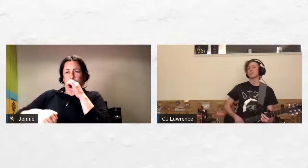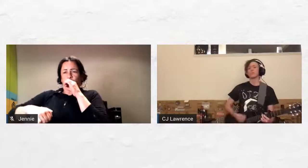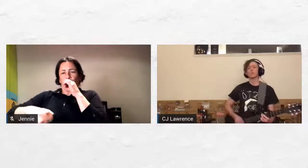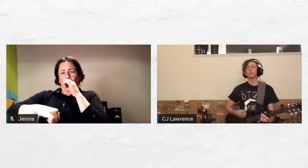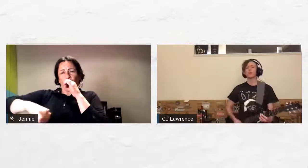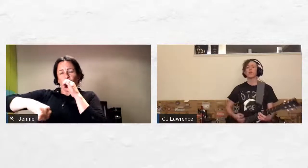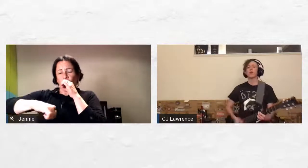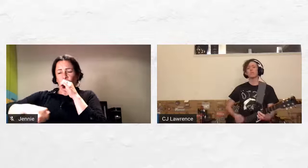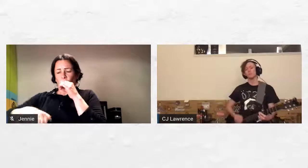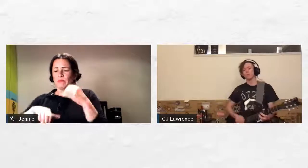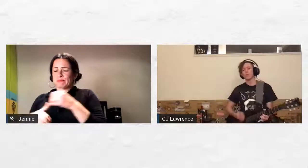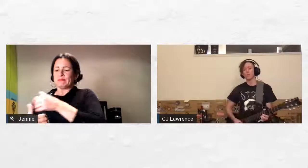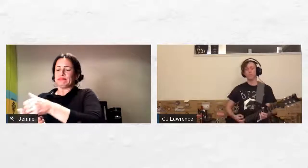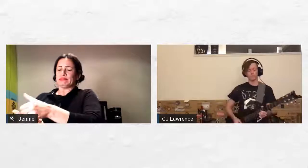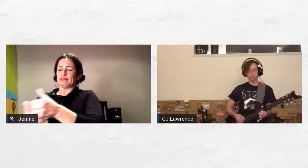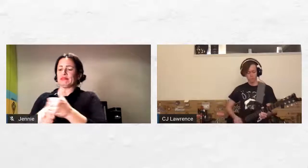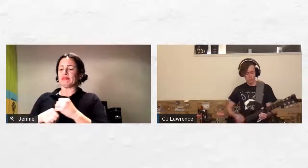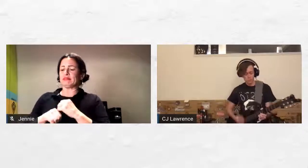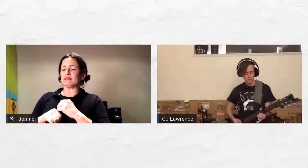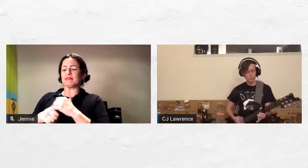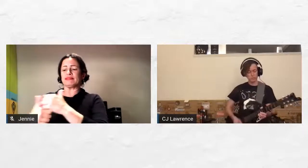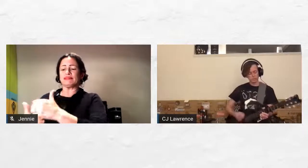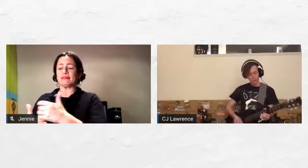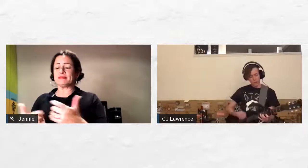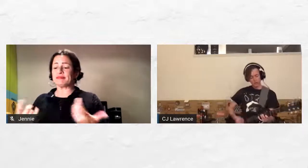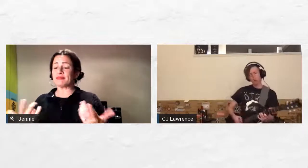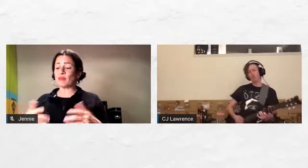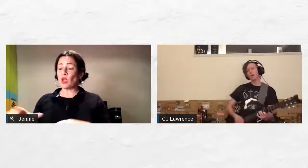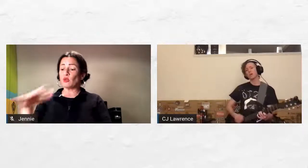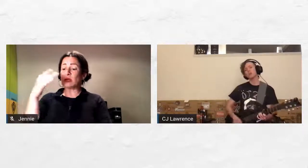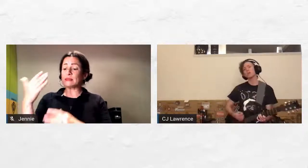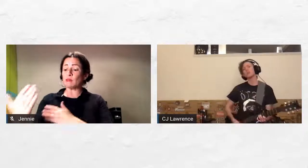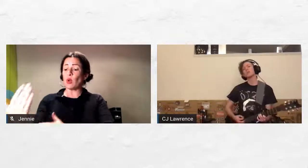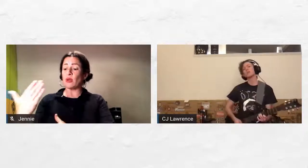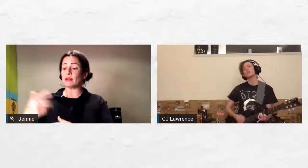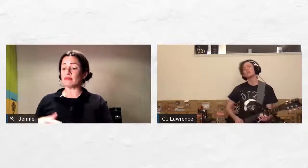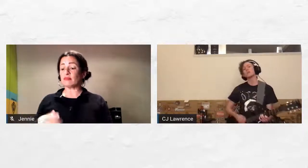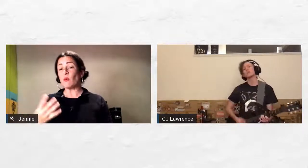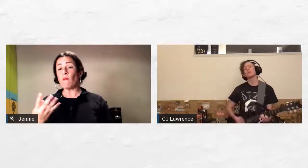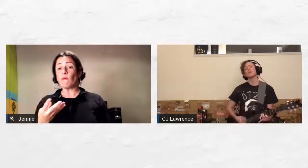morning, 4 or 5 or 5 trying